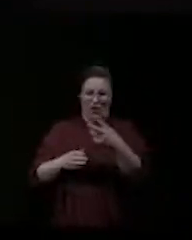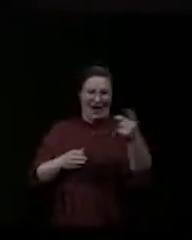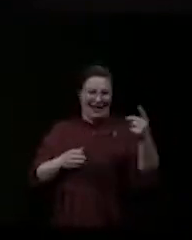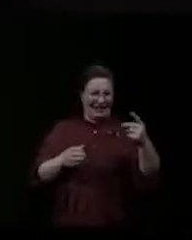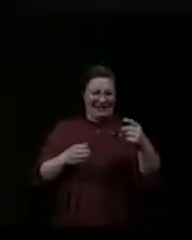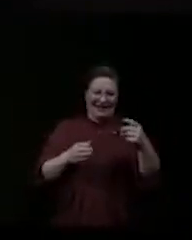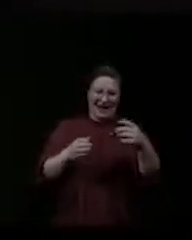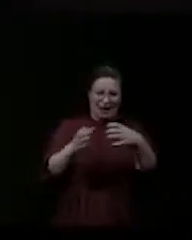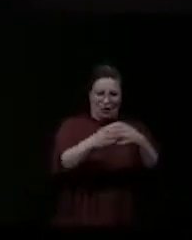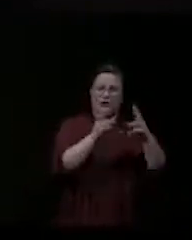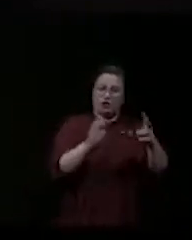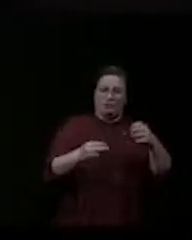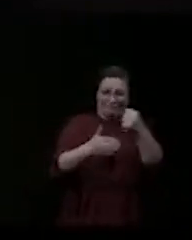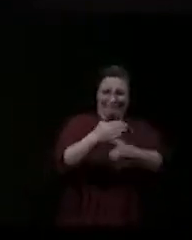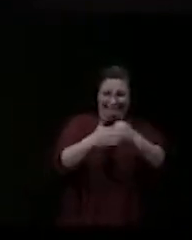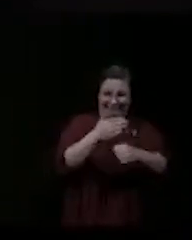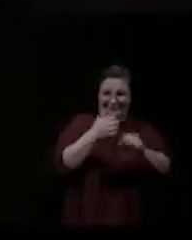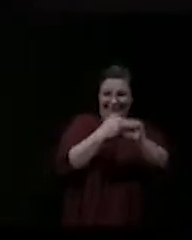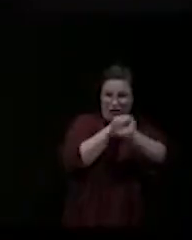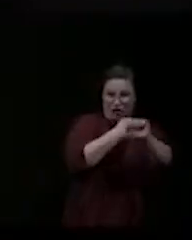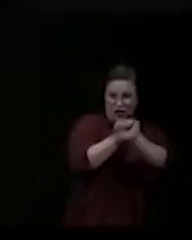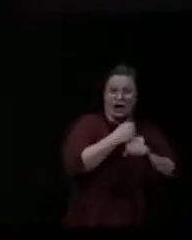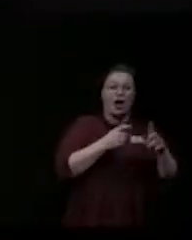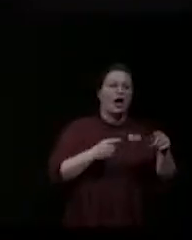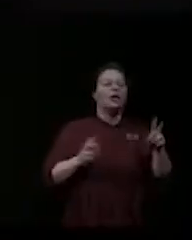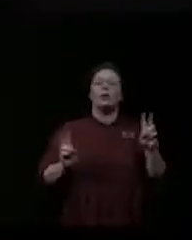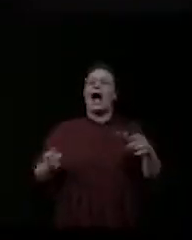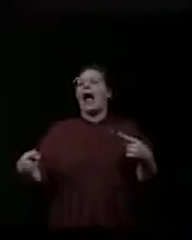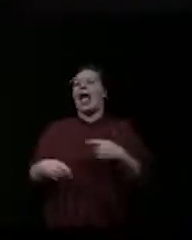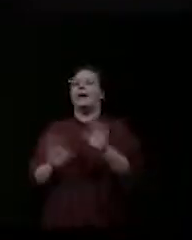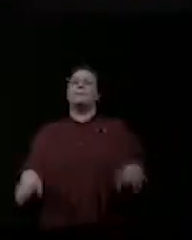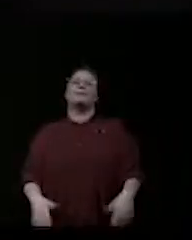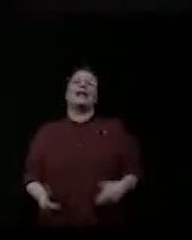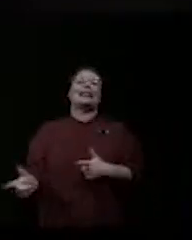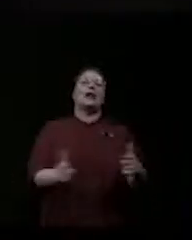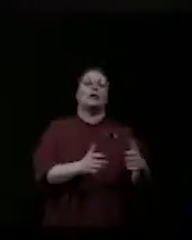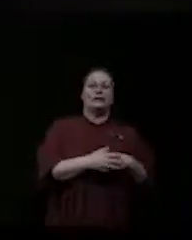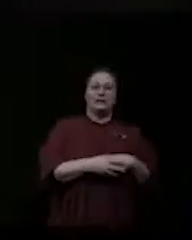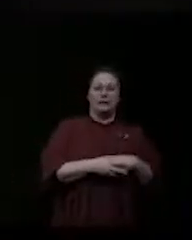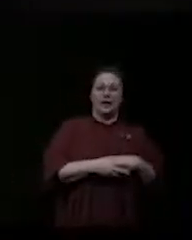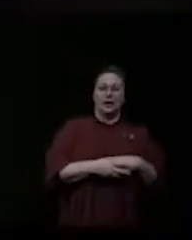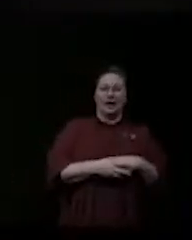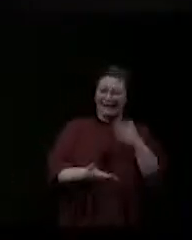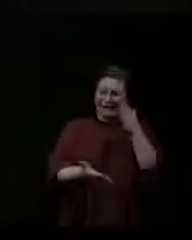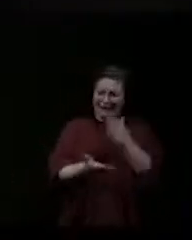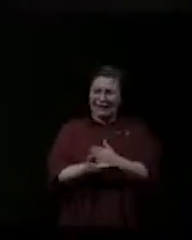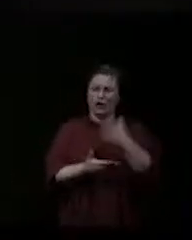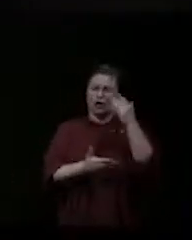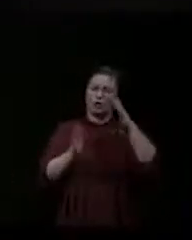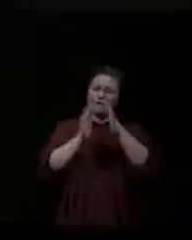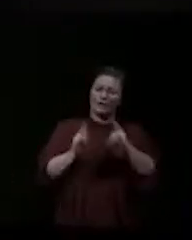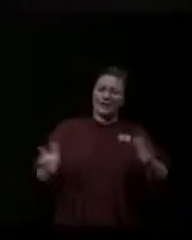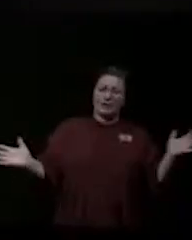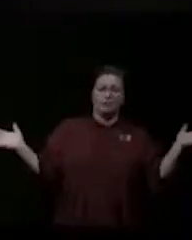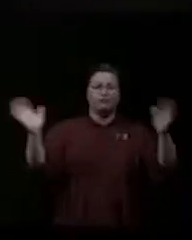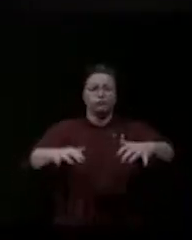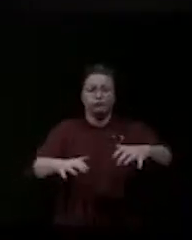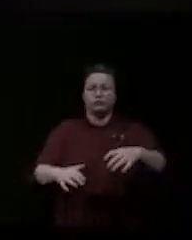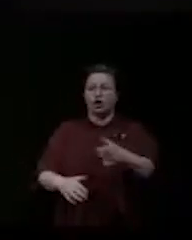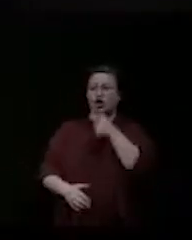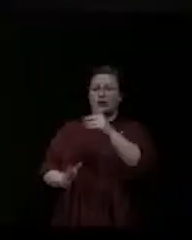terrorism. The growing serious restrictions on the right to freedom of peaceful assembly and freedom of